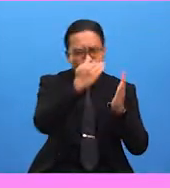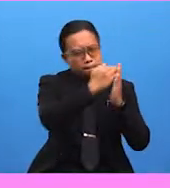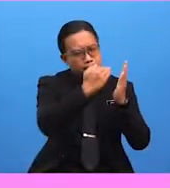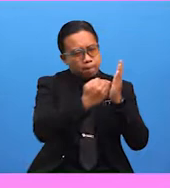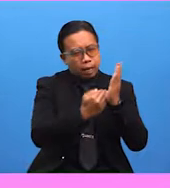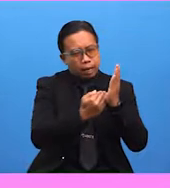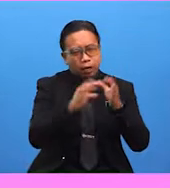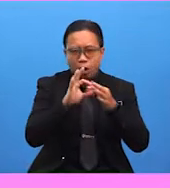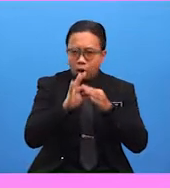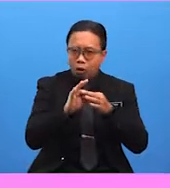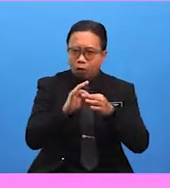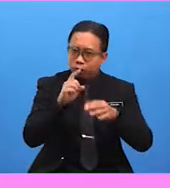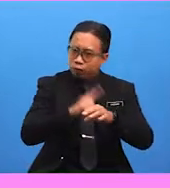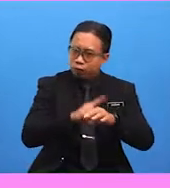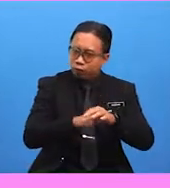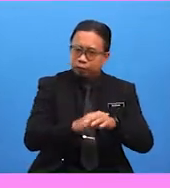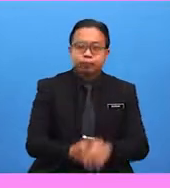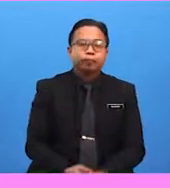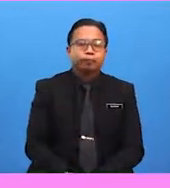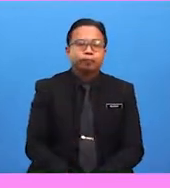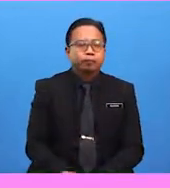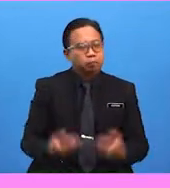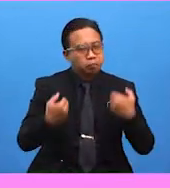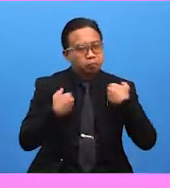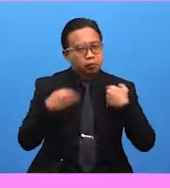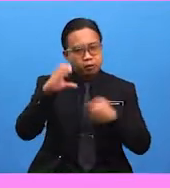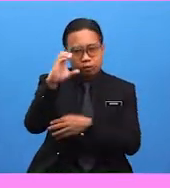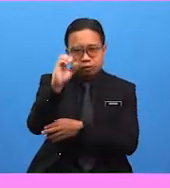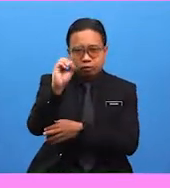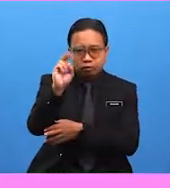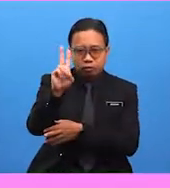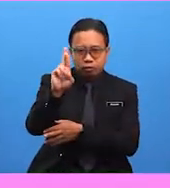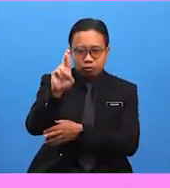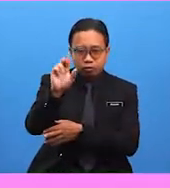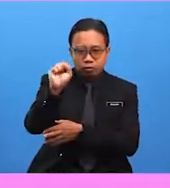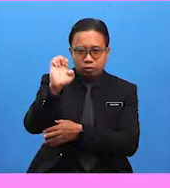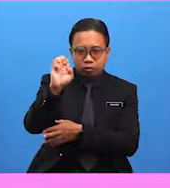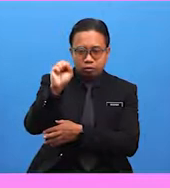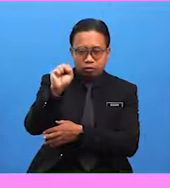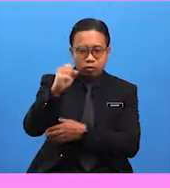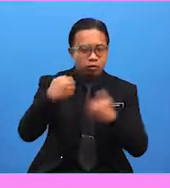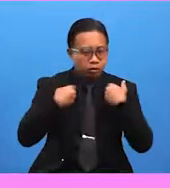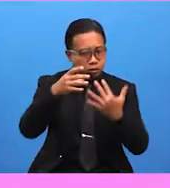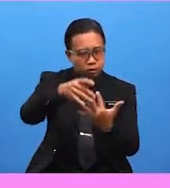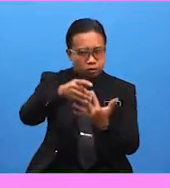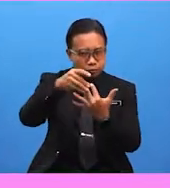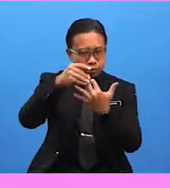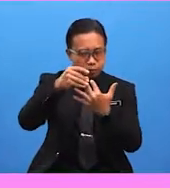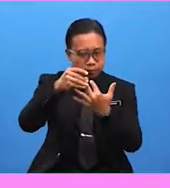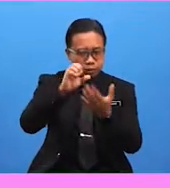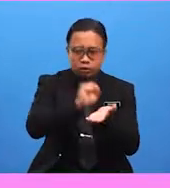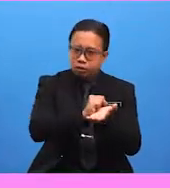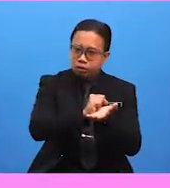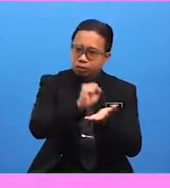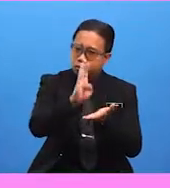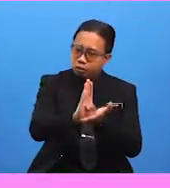time. Certain courses have specific subject requirements that you